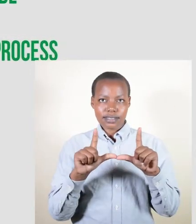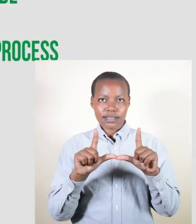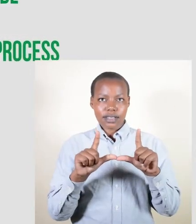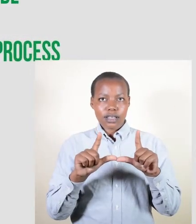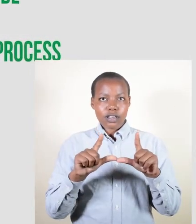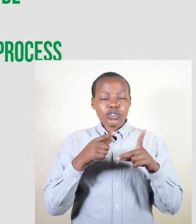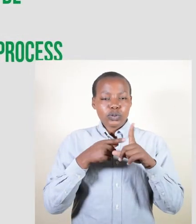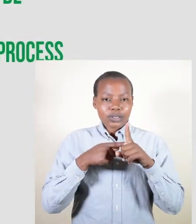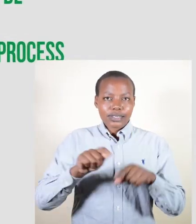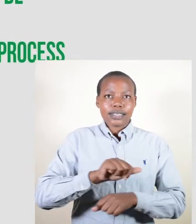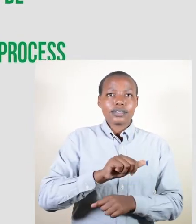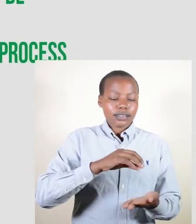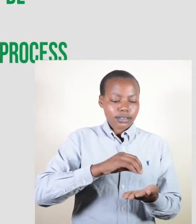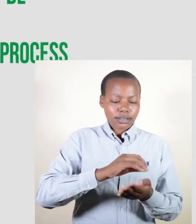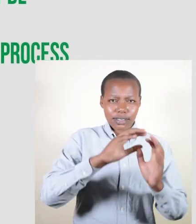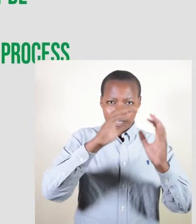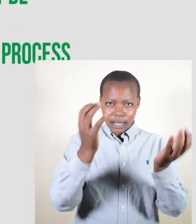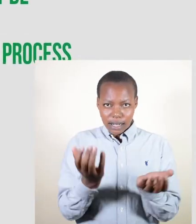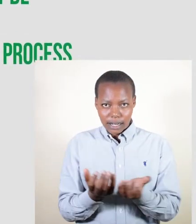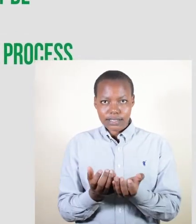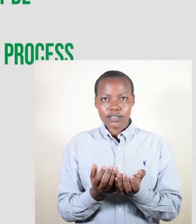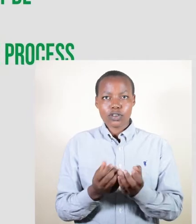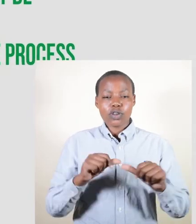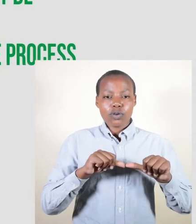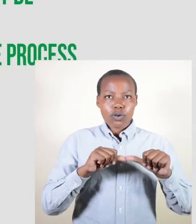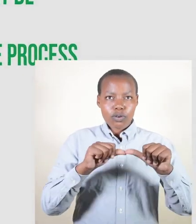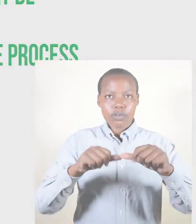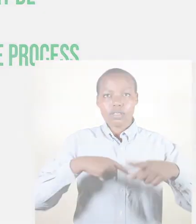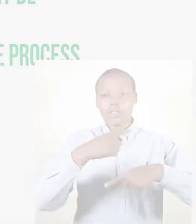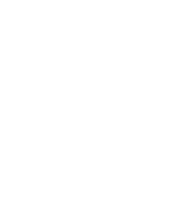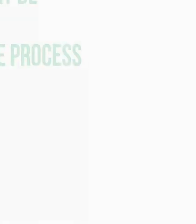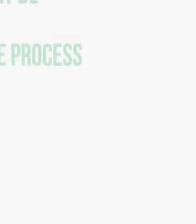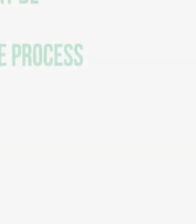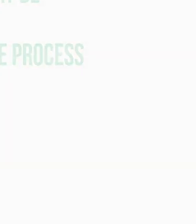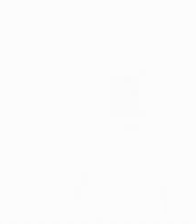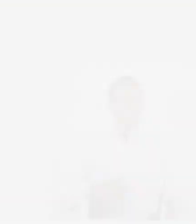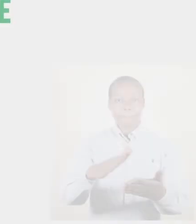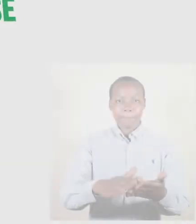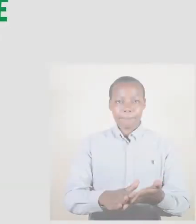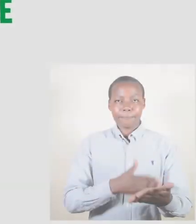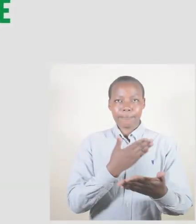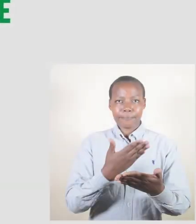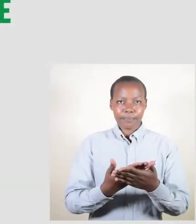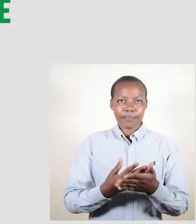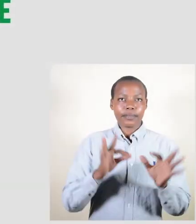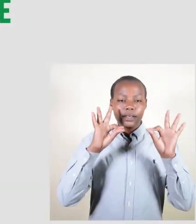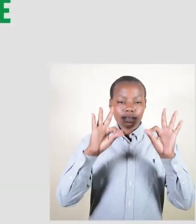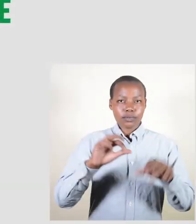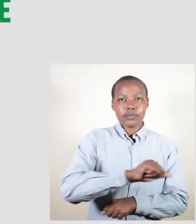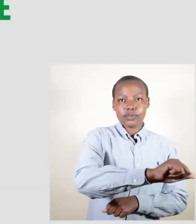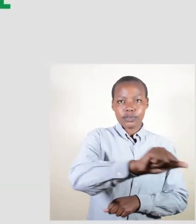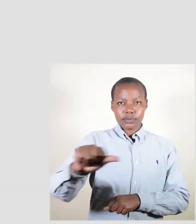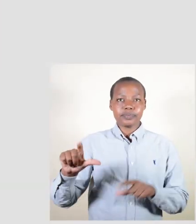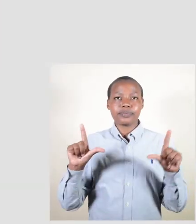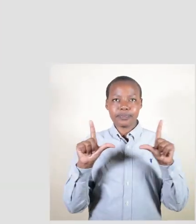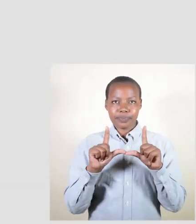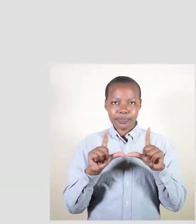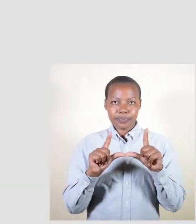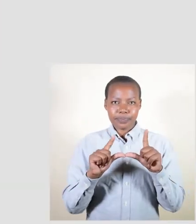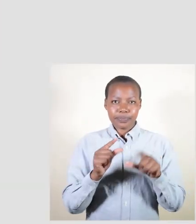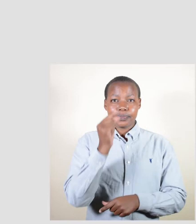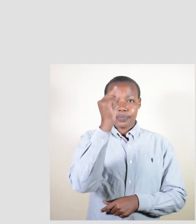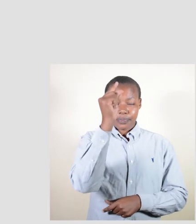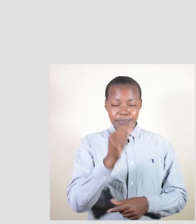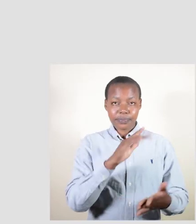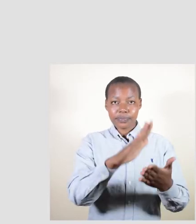license. For endorsement of classes, the customer undergoes the same process. Application of smart driving license. The